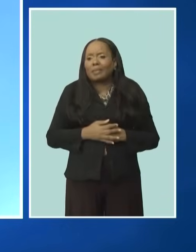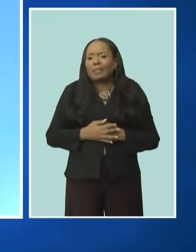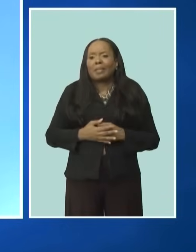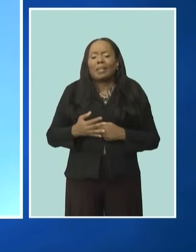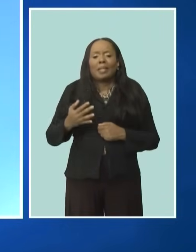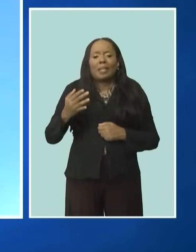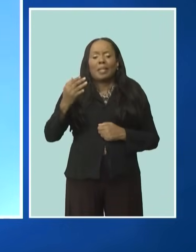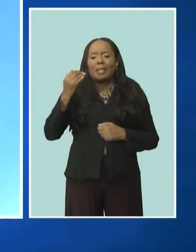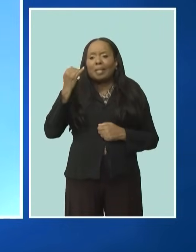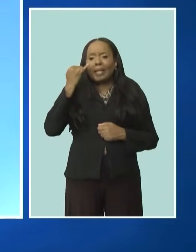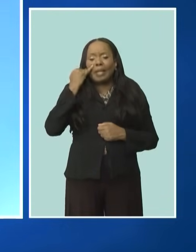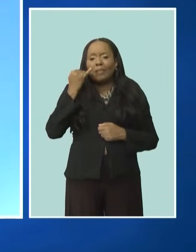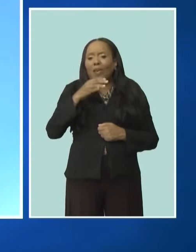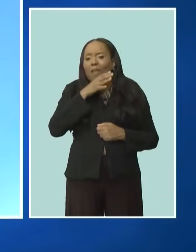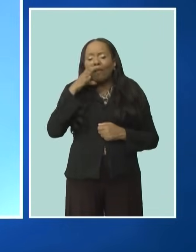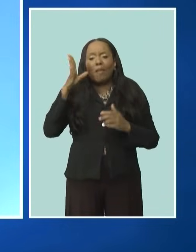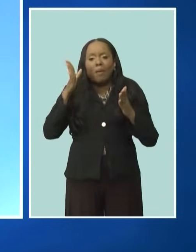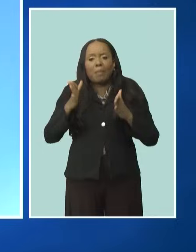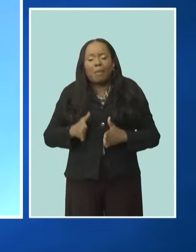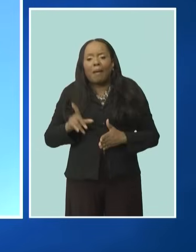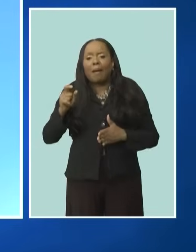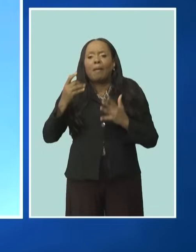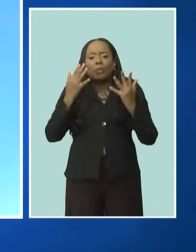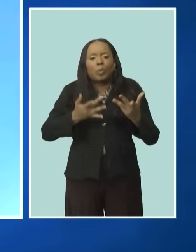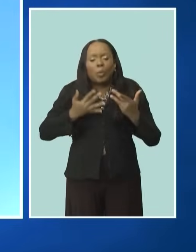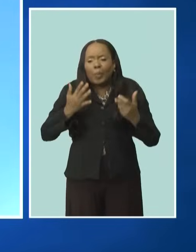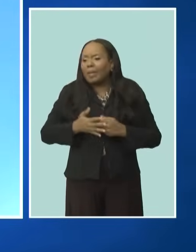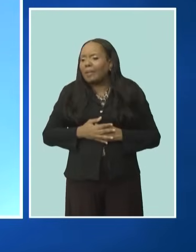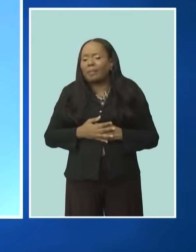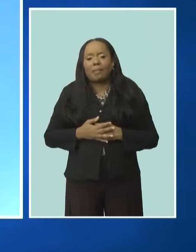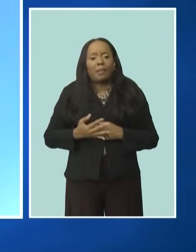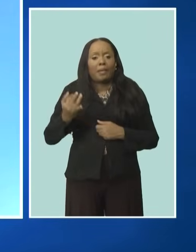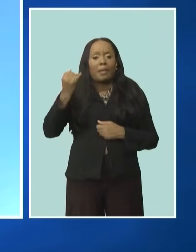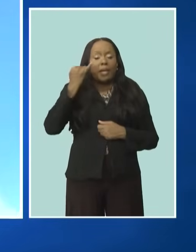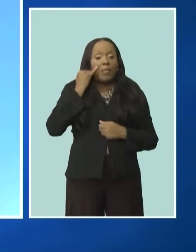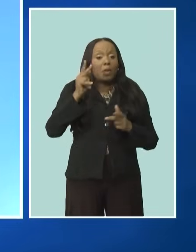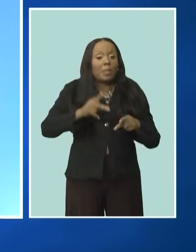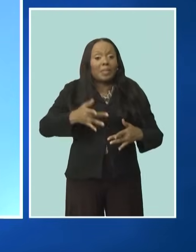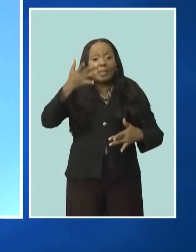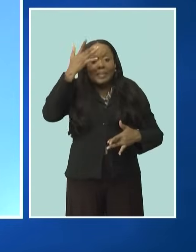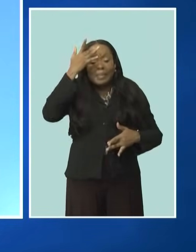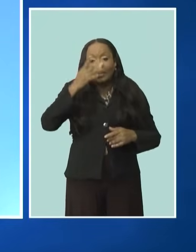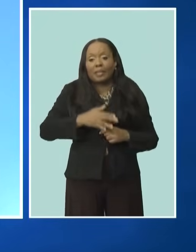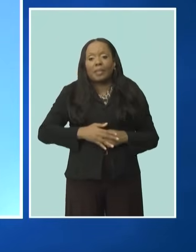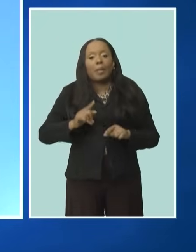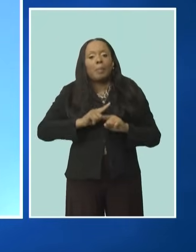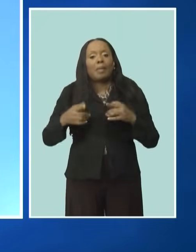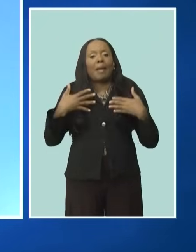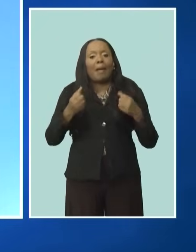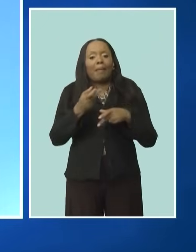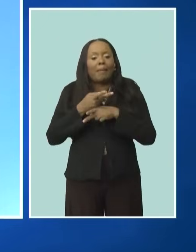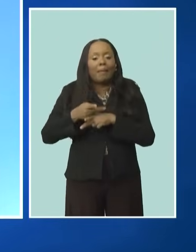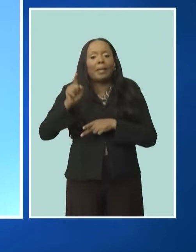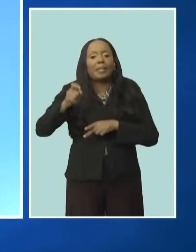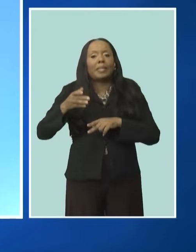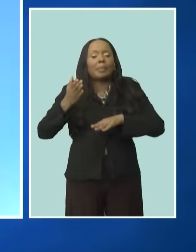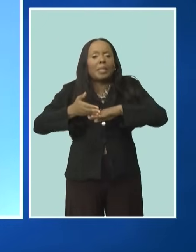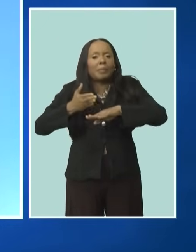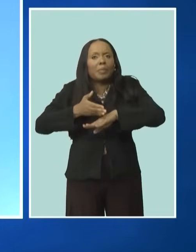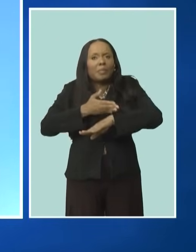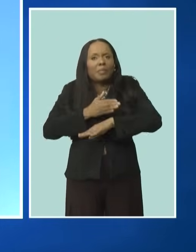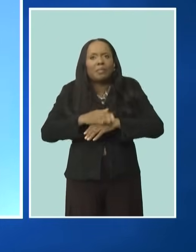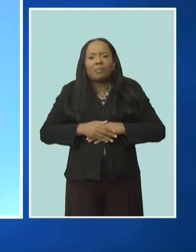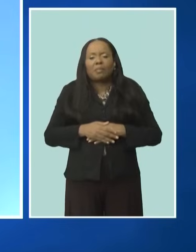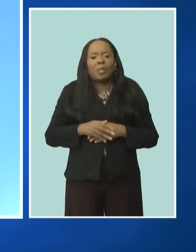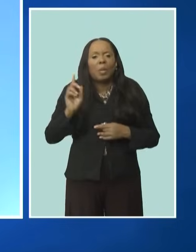Dr. Balgobin said, the sick person who needs health care. Each day that